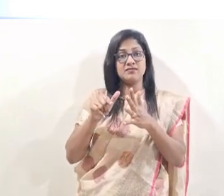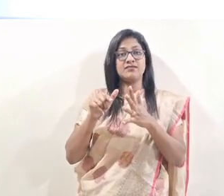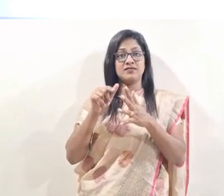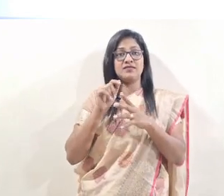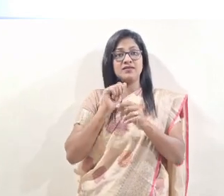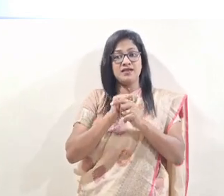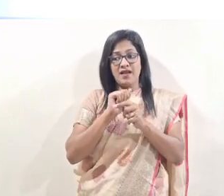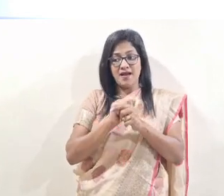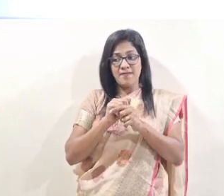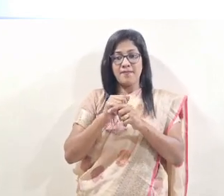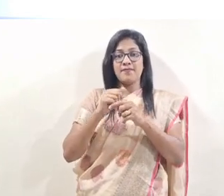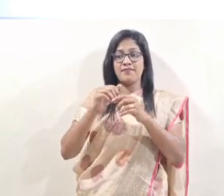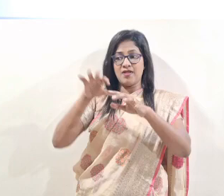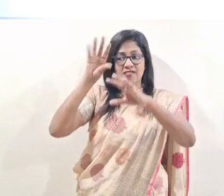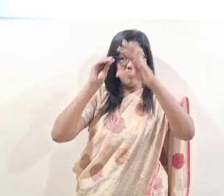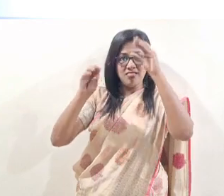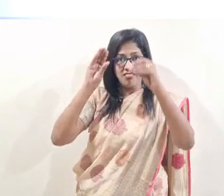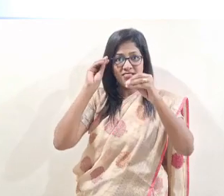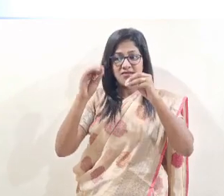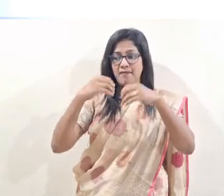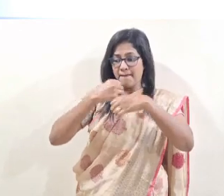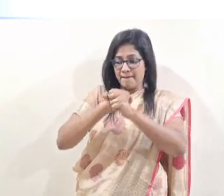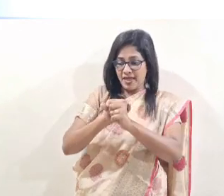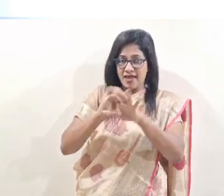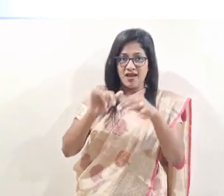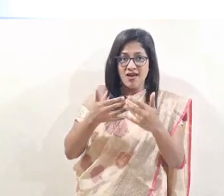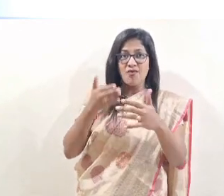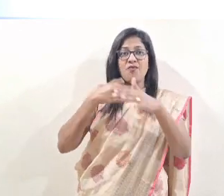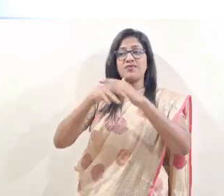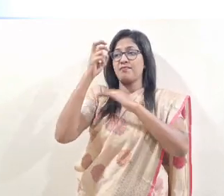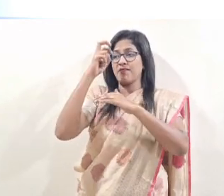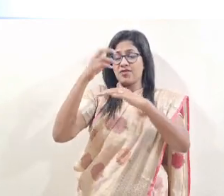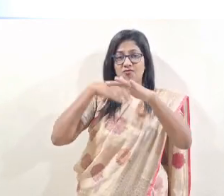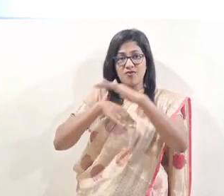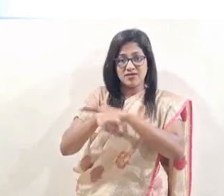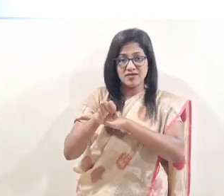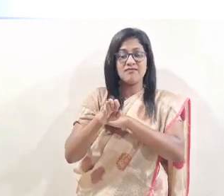the metro is made, what are the challenges in the metro,